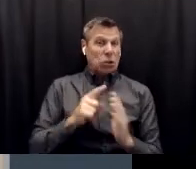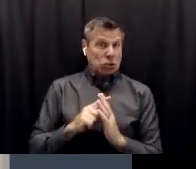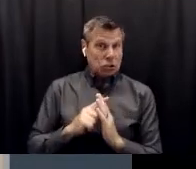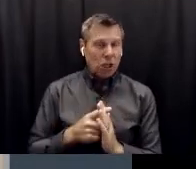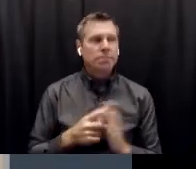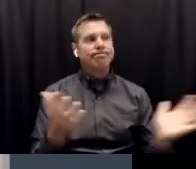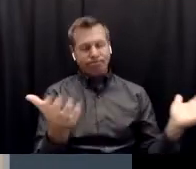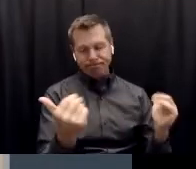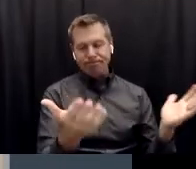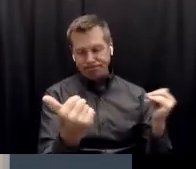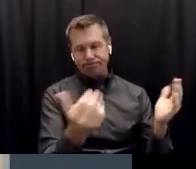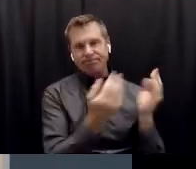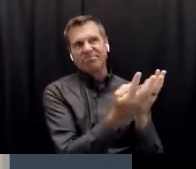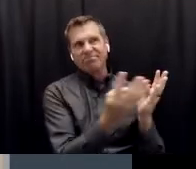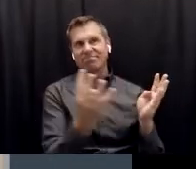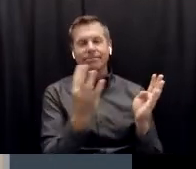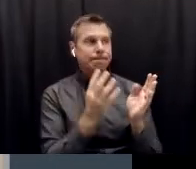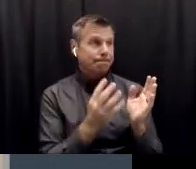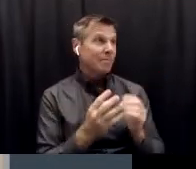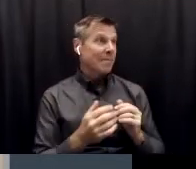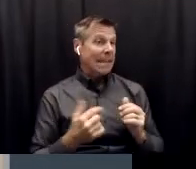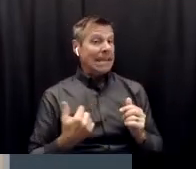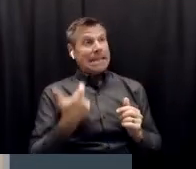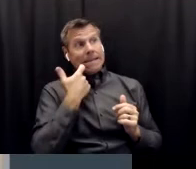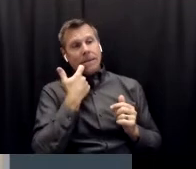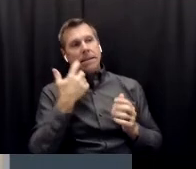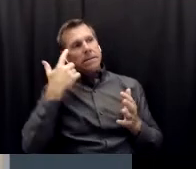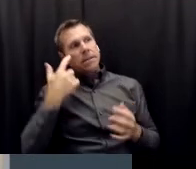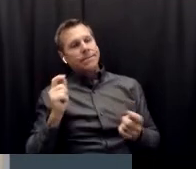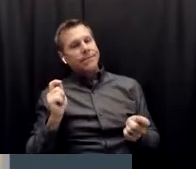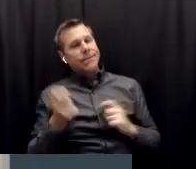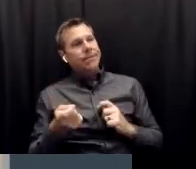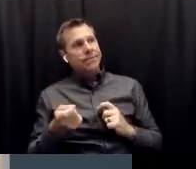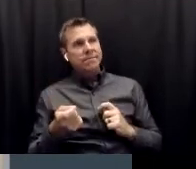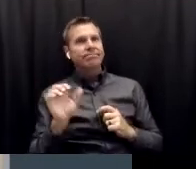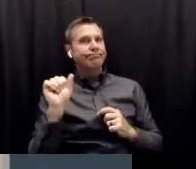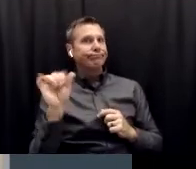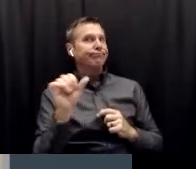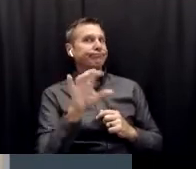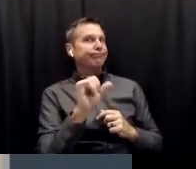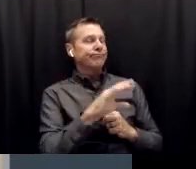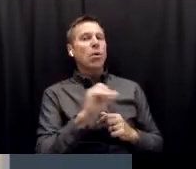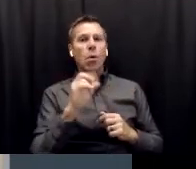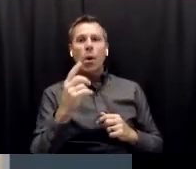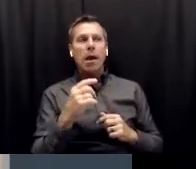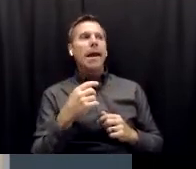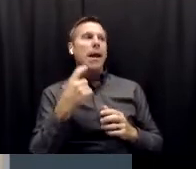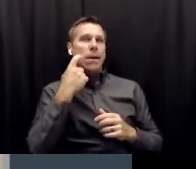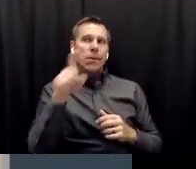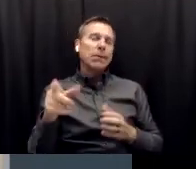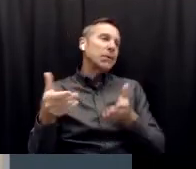sure that everyone is aware of any changes you might have had to make to your flight plan because you noticed something new.